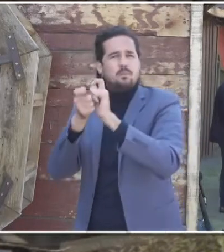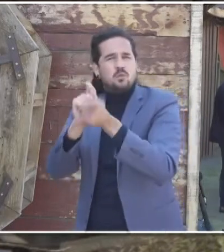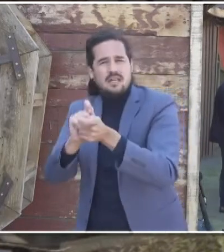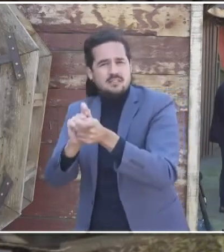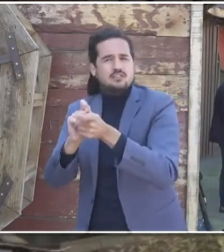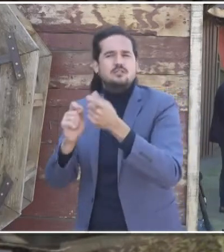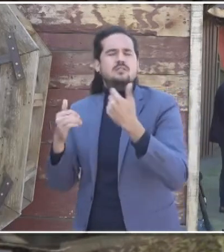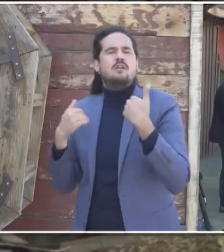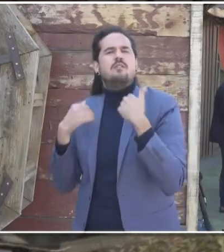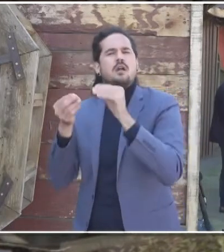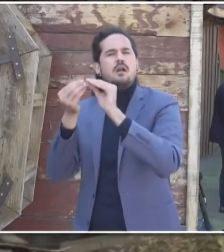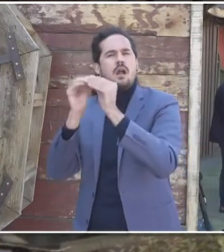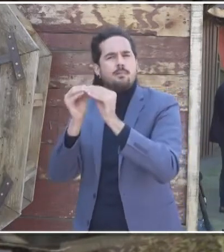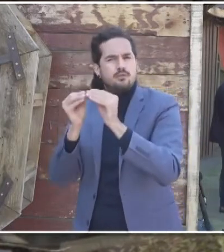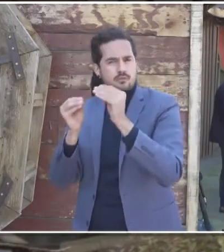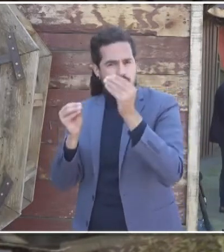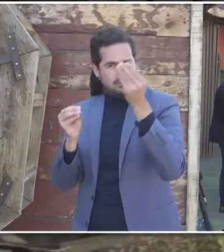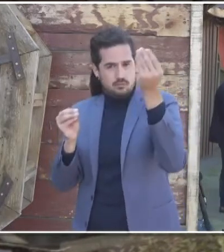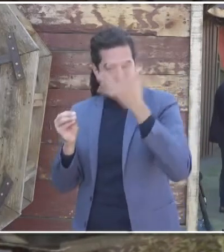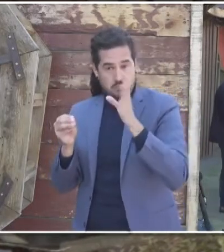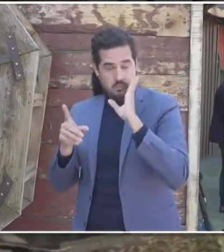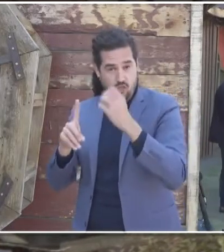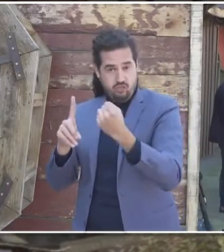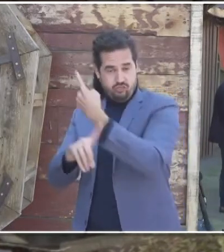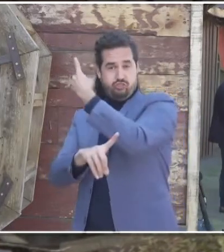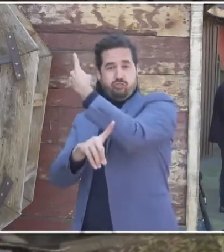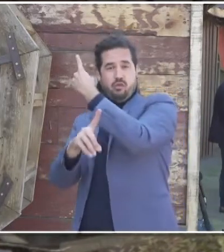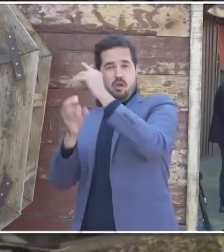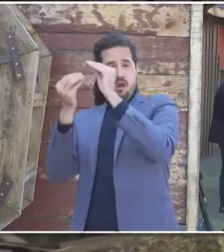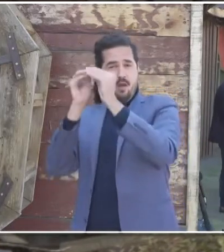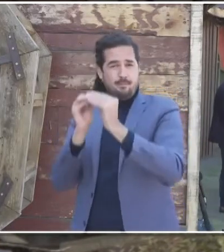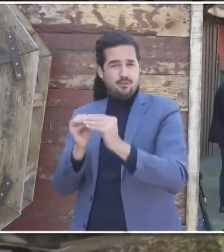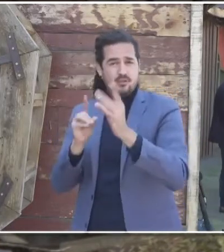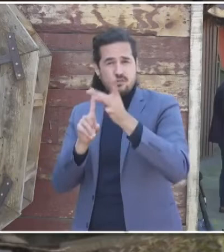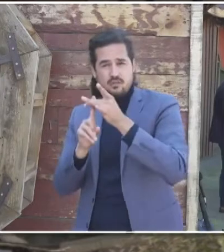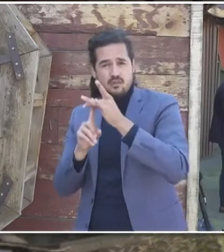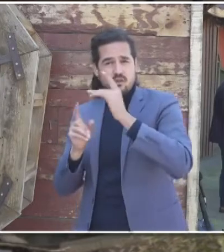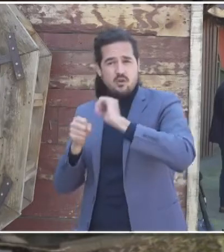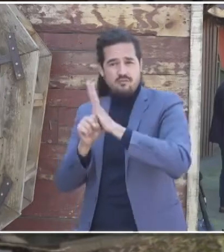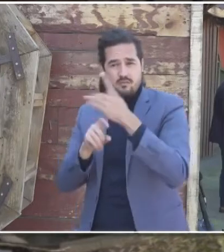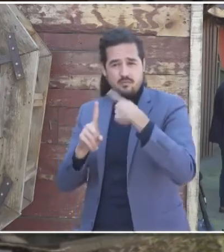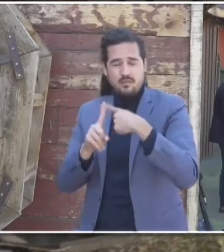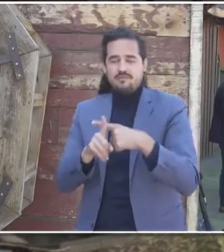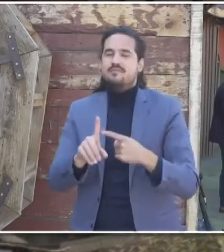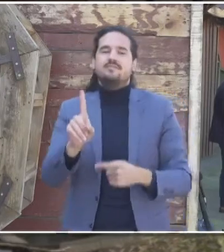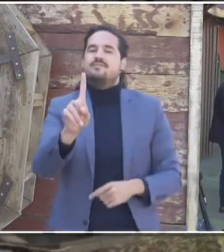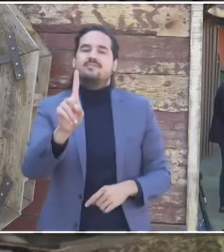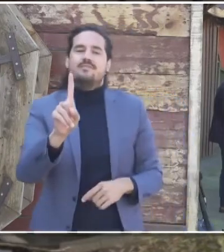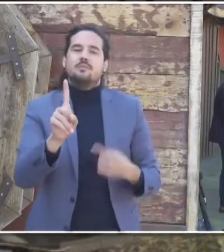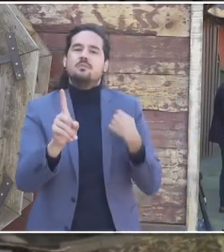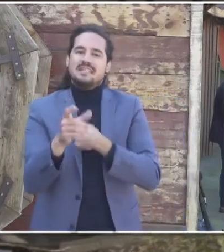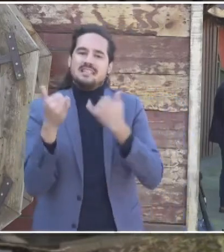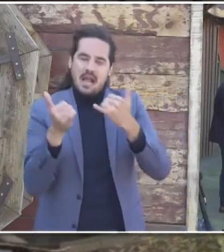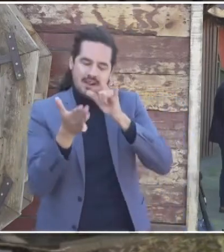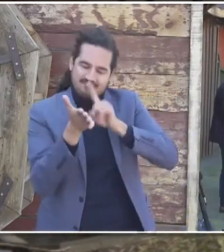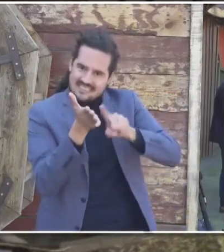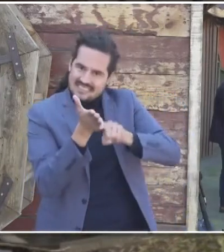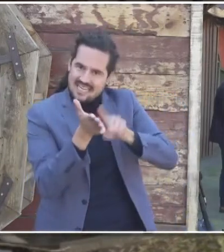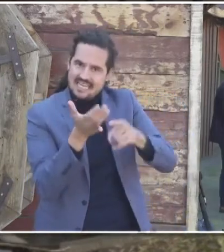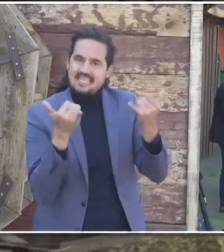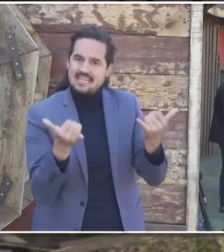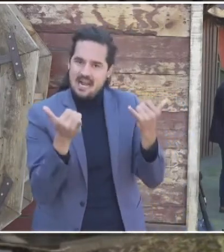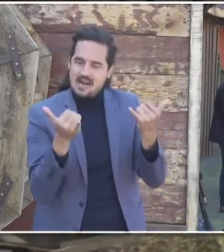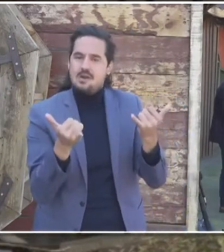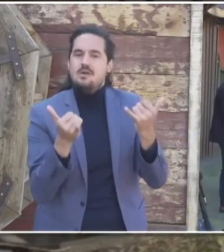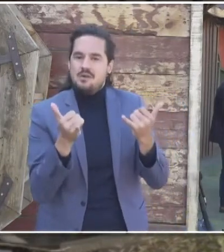numbers. We're not going to do an investigation. We are actively investigating. We sent a team down there a number of days ago. It's partnership